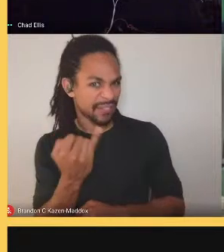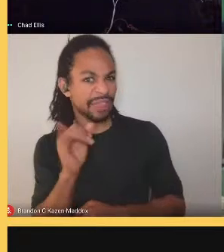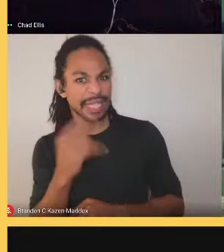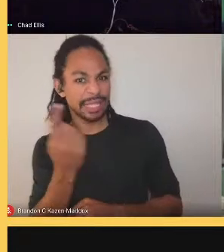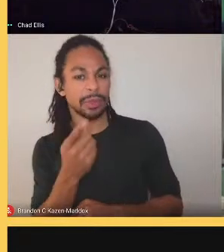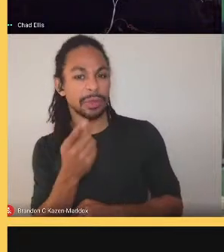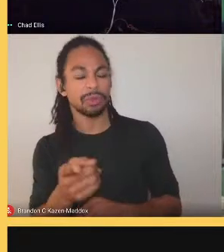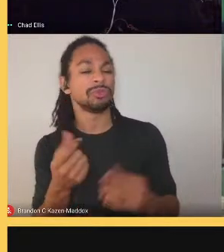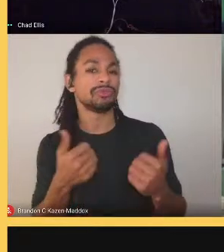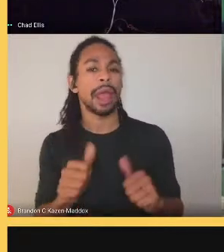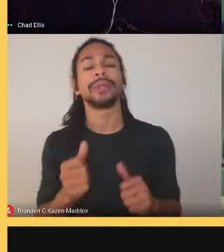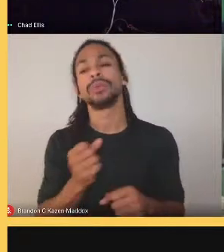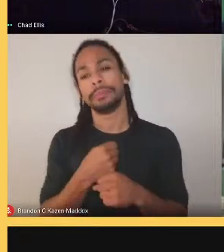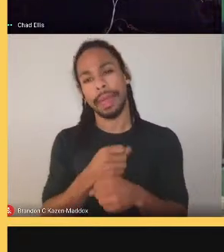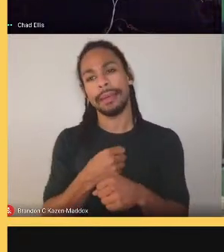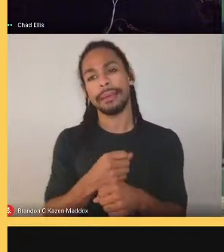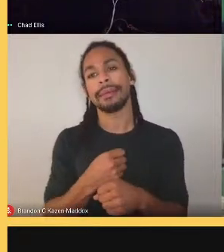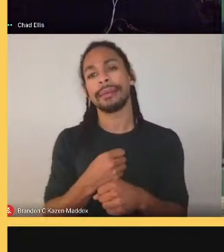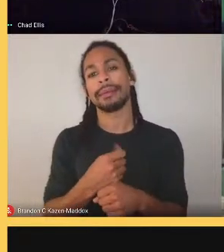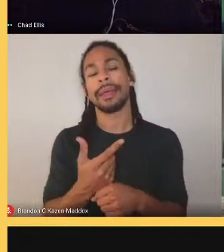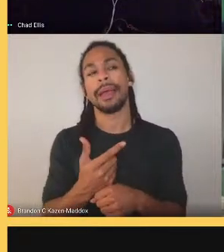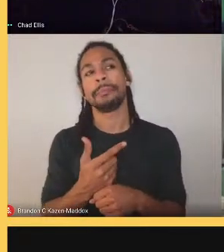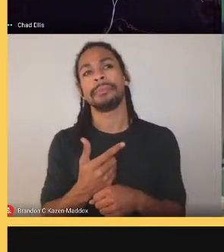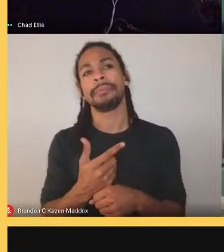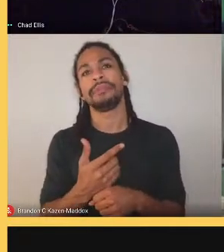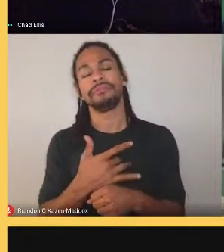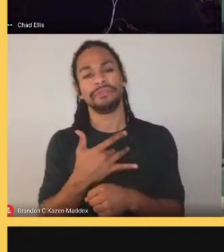compelling in terms of narrative, I feel like